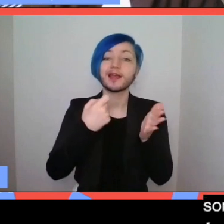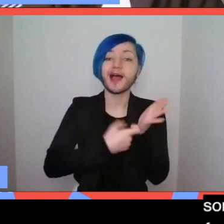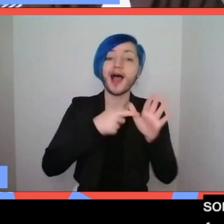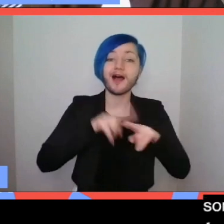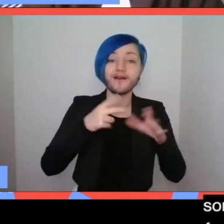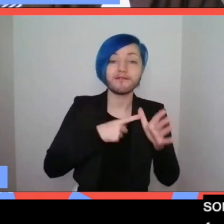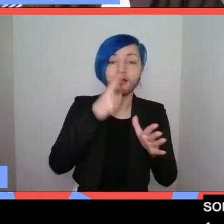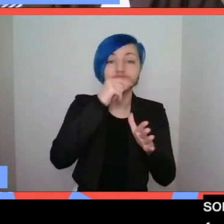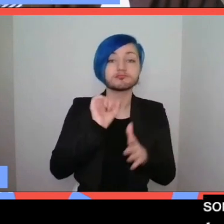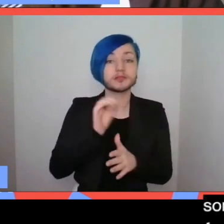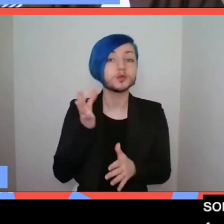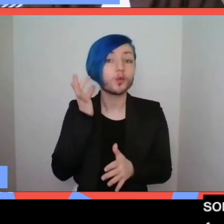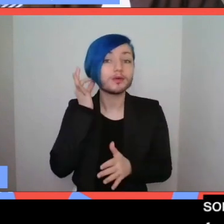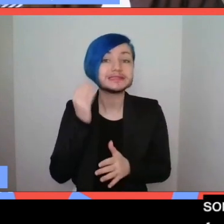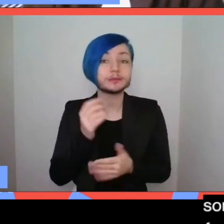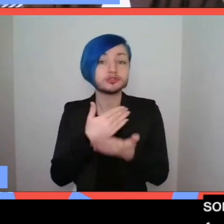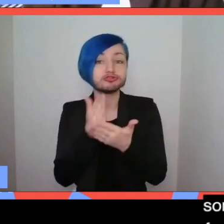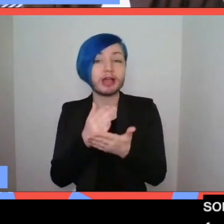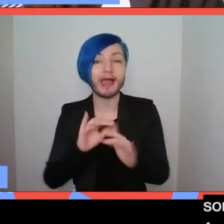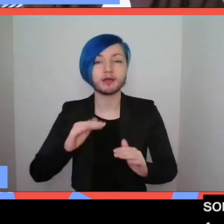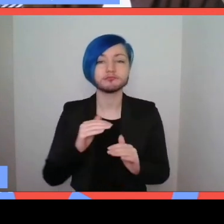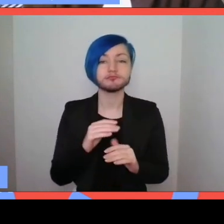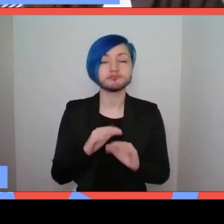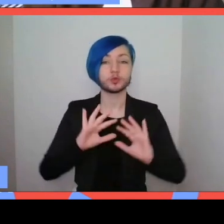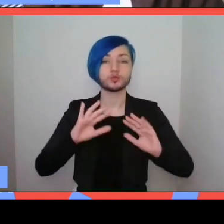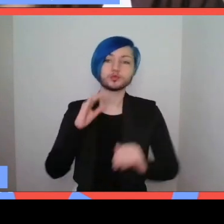share some of your top 5 tips for freelance journalists?